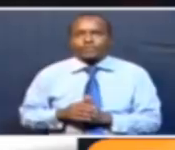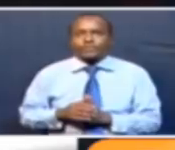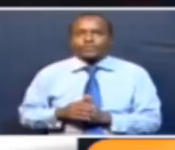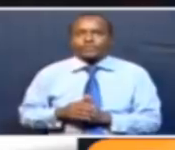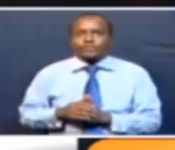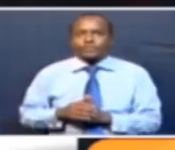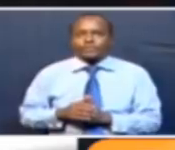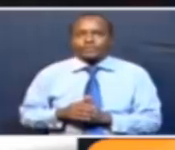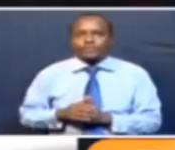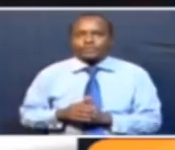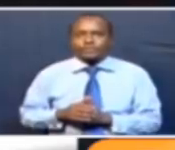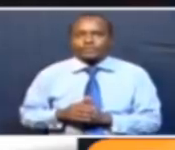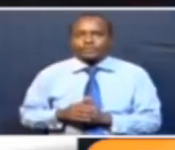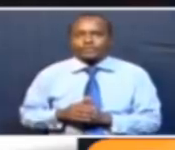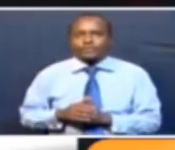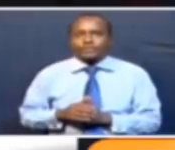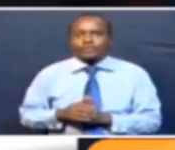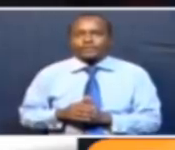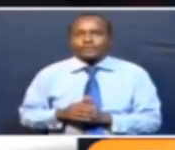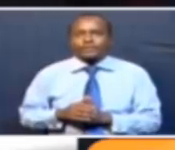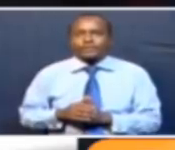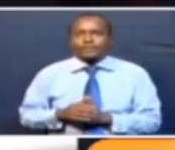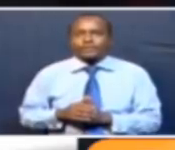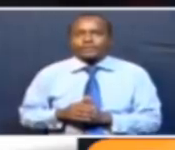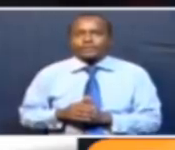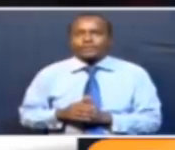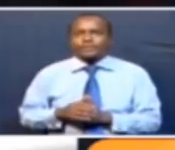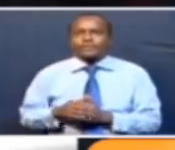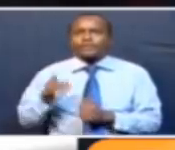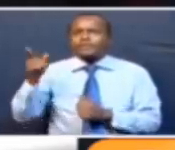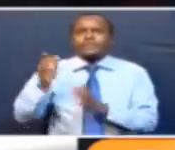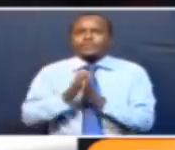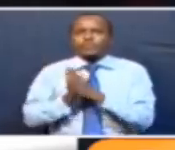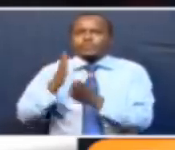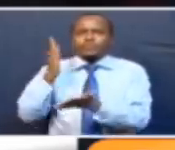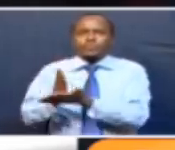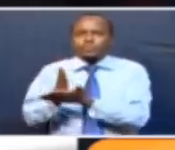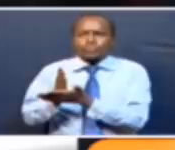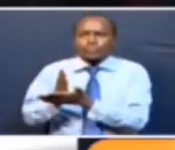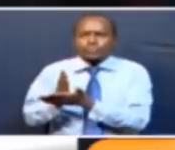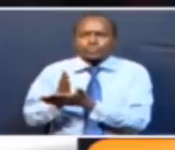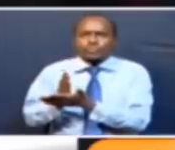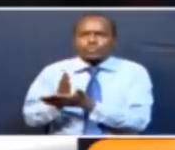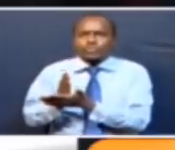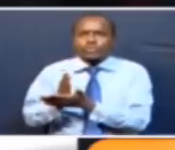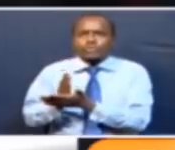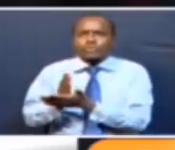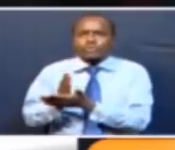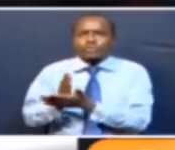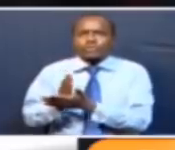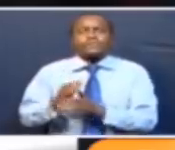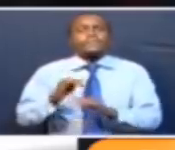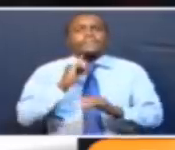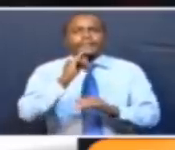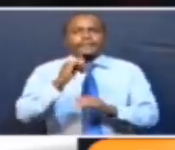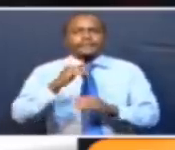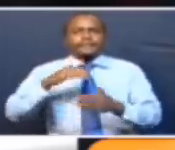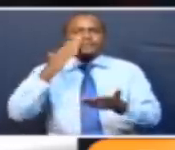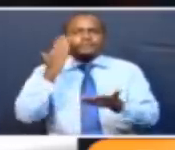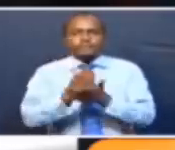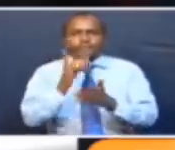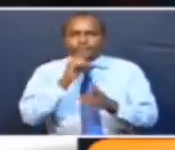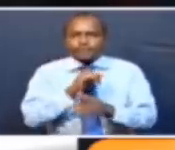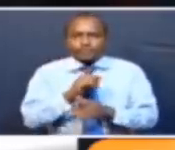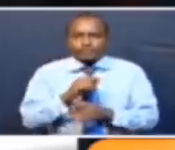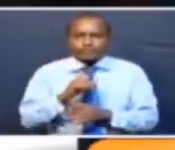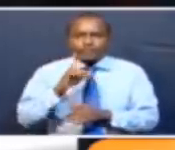Thank you, Papa. So listen, Nelson, is this true? Is this verified? Yes, it is verified. One of